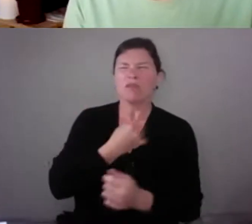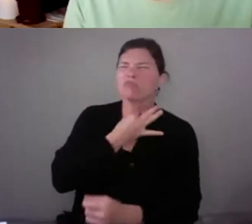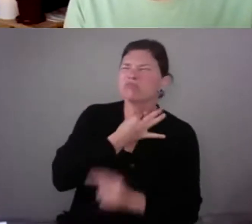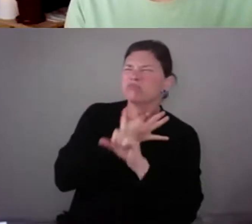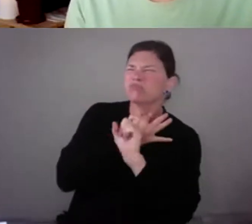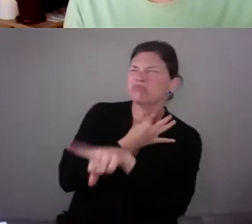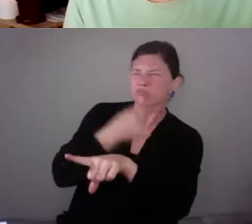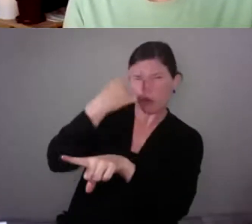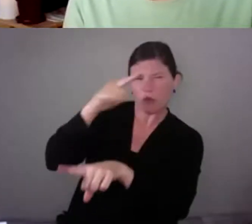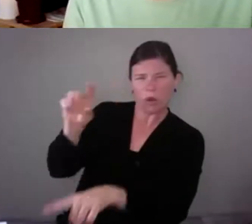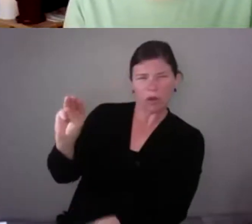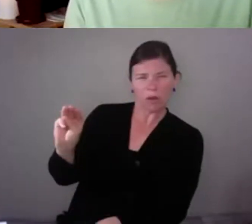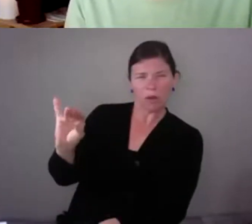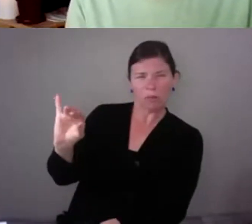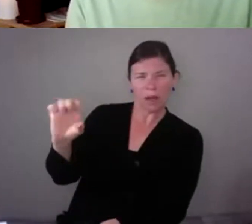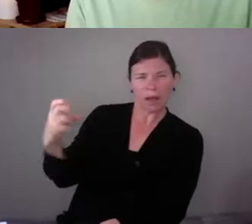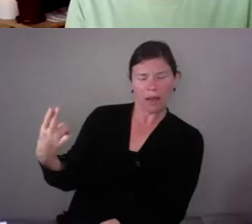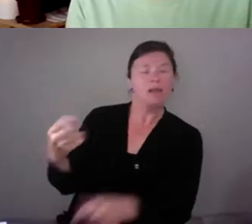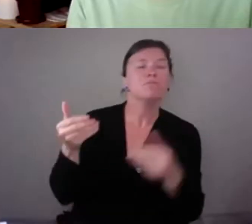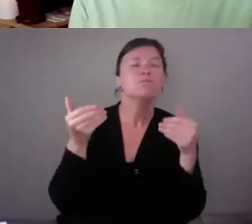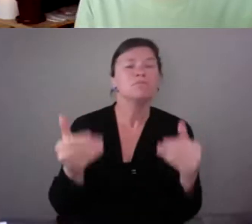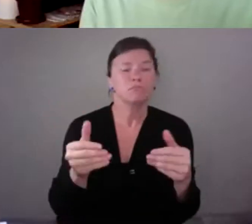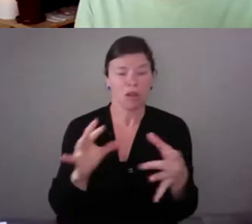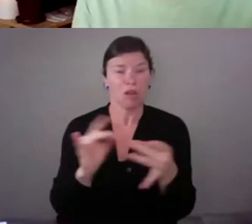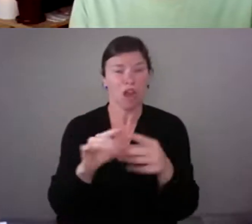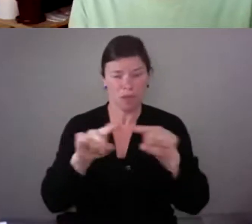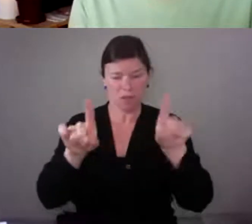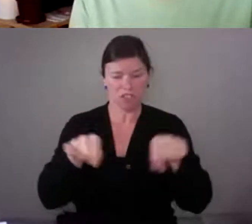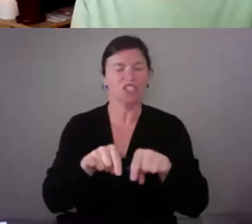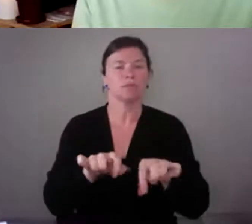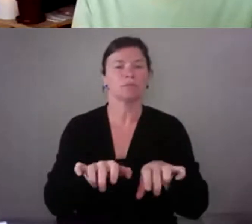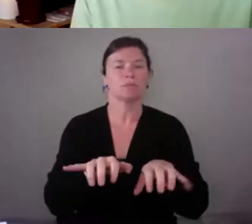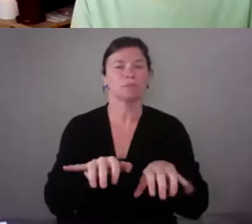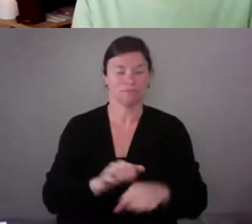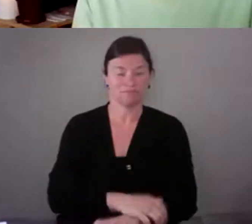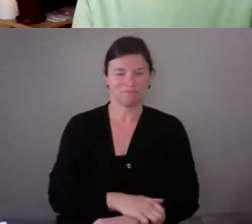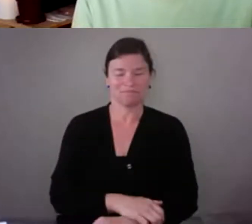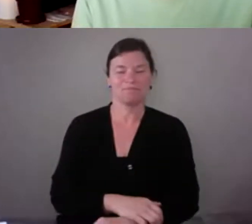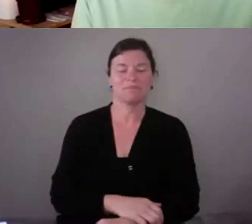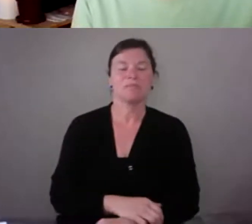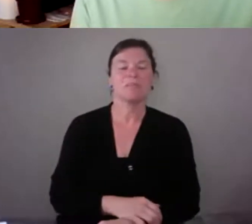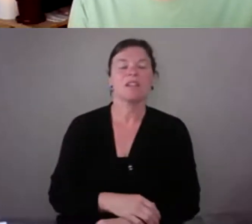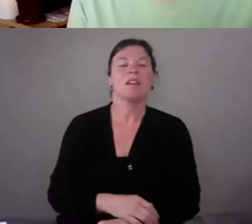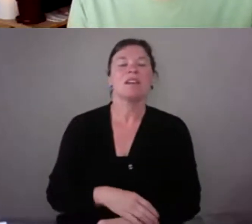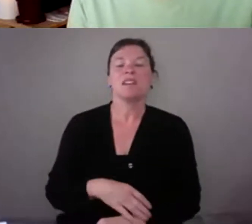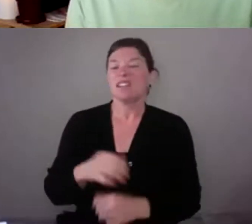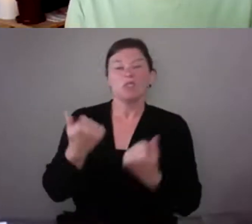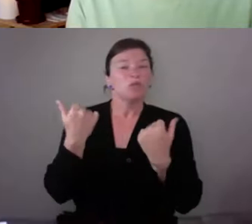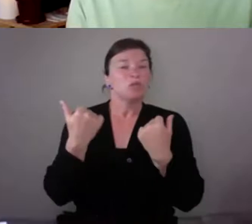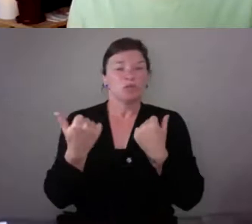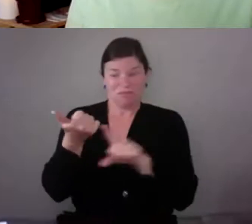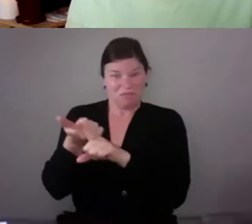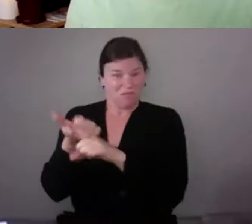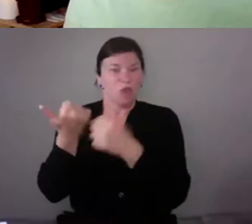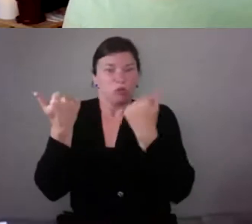please start writing them in the comments section below. We're going to take questions and he's going to answer them, as many as we can,